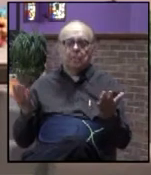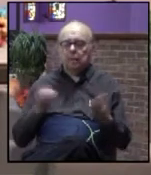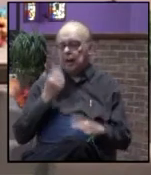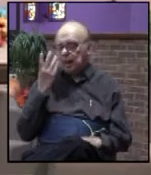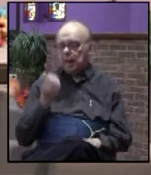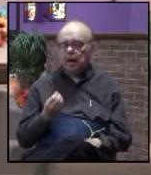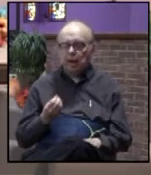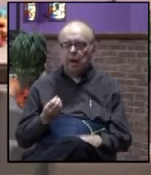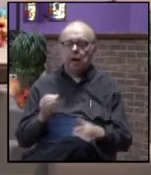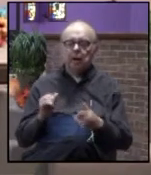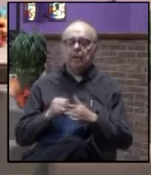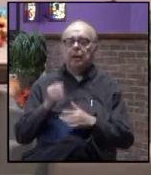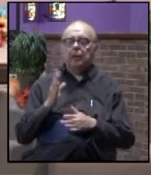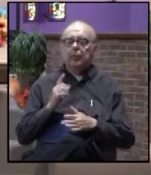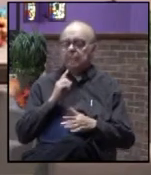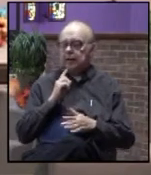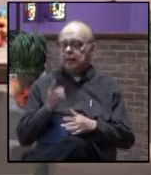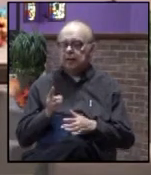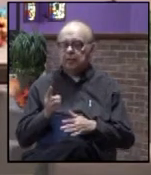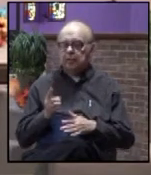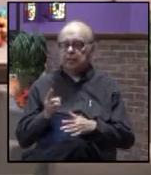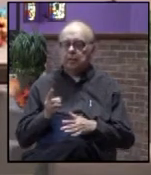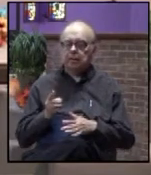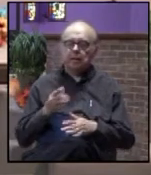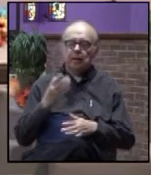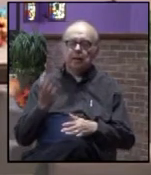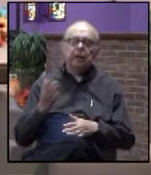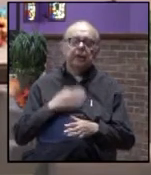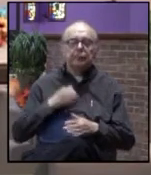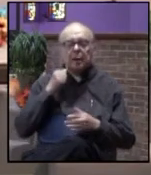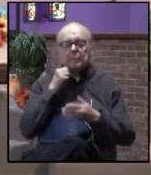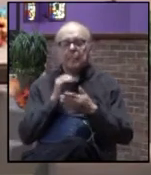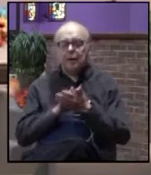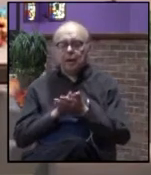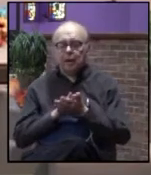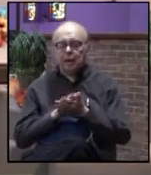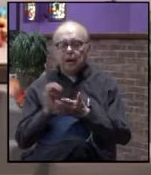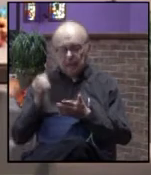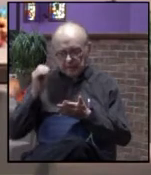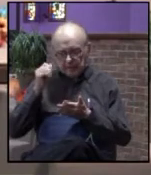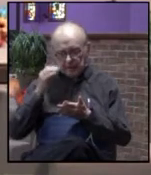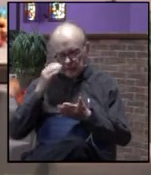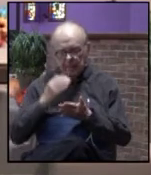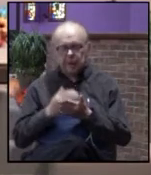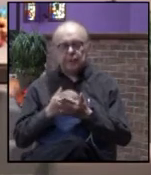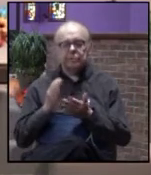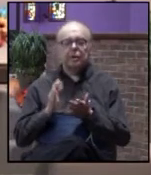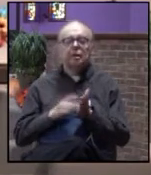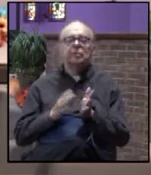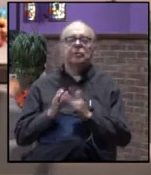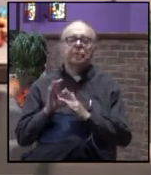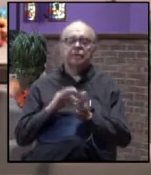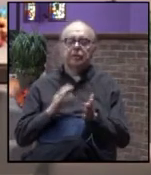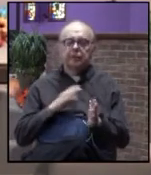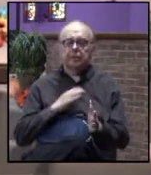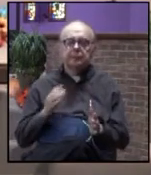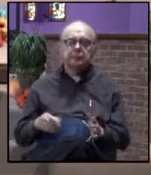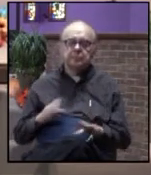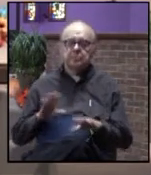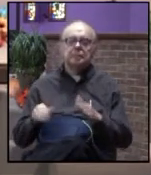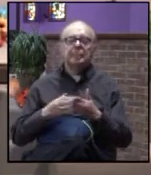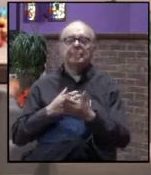beautiful that God has said, here's my bride of my son Jesus that's doing these